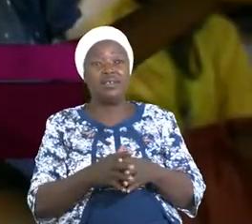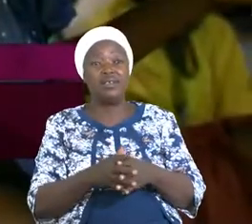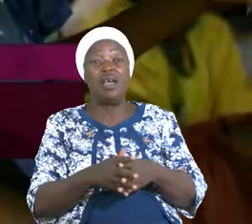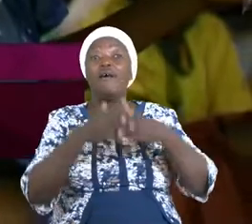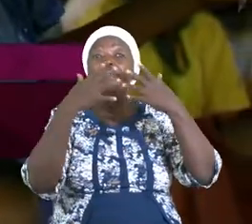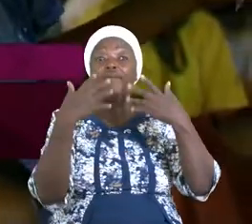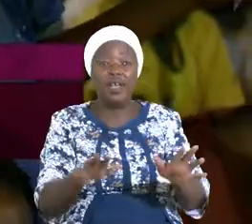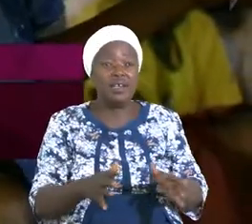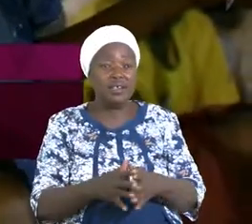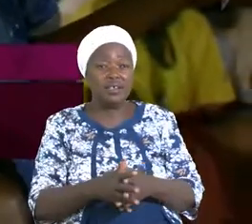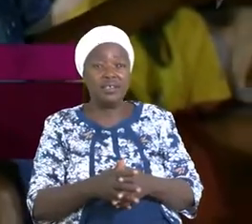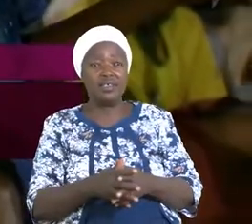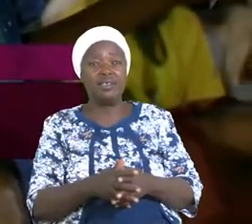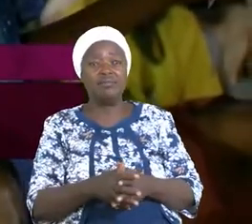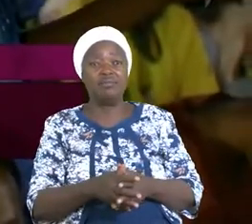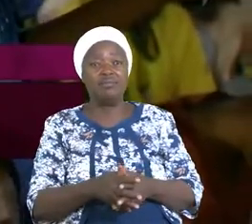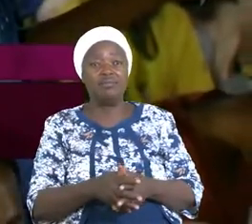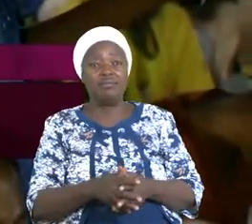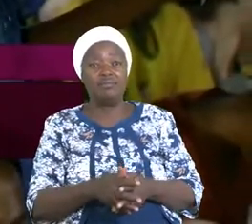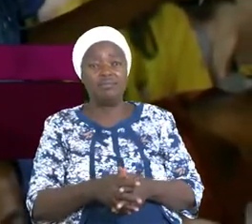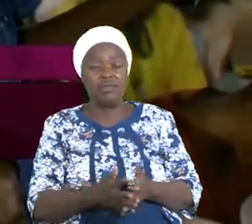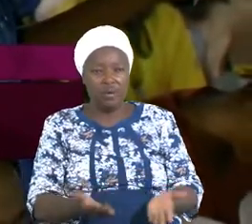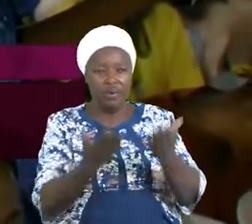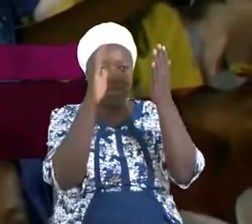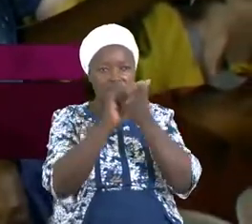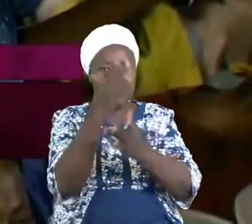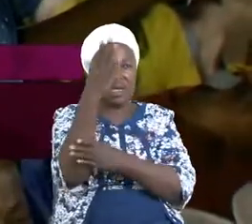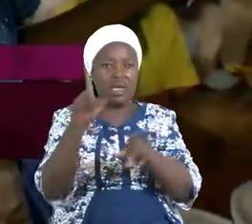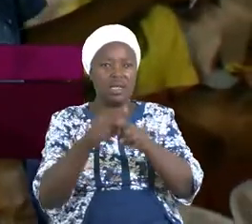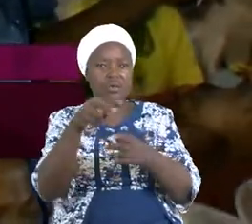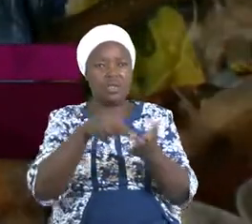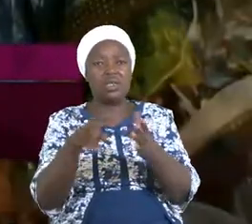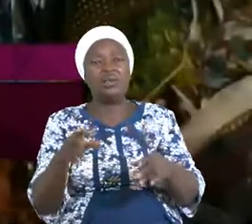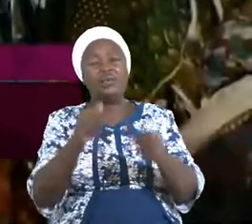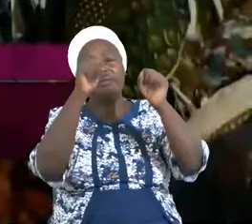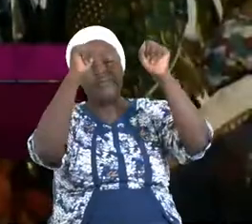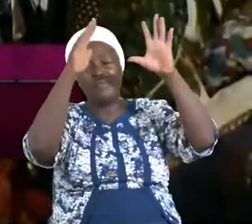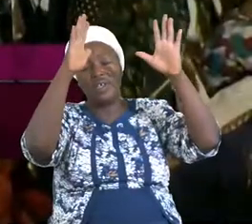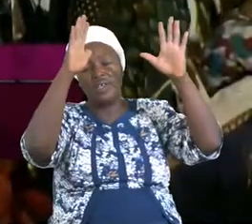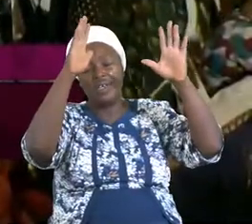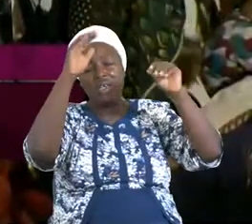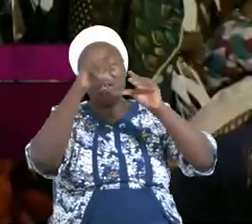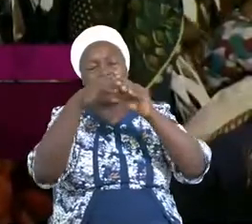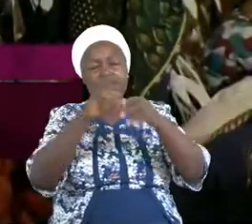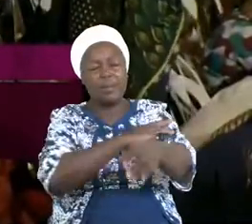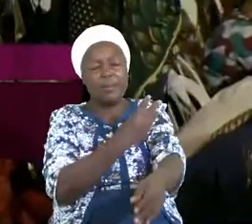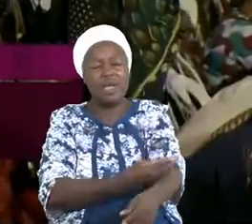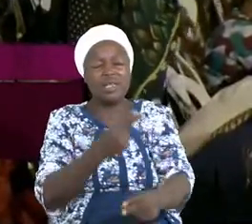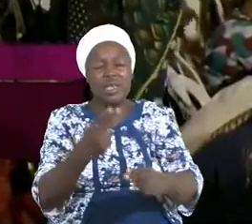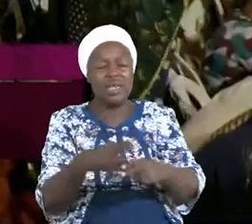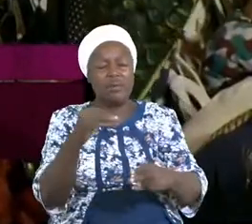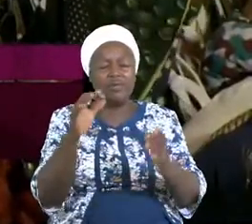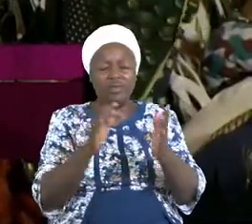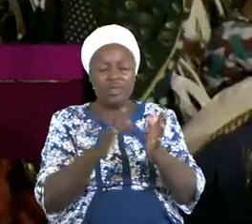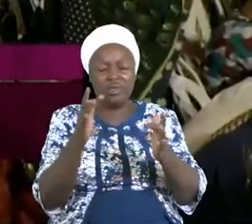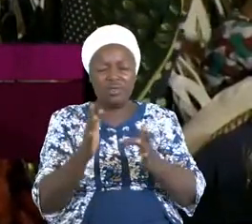Done. Raise up that hand as we are standing up. Father, in the mighty name of Jesus,